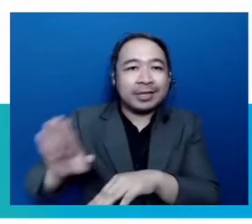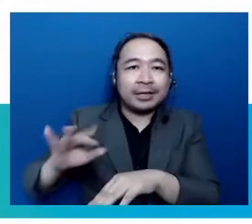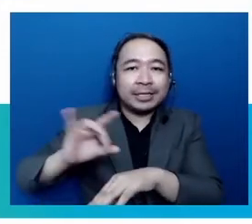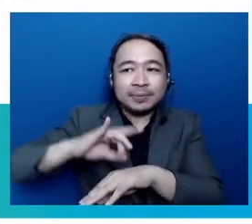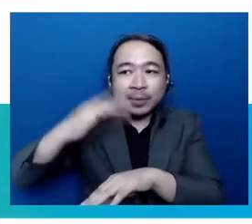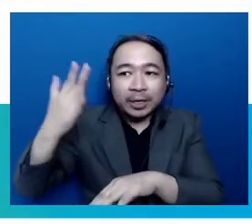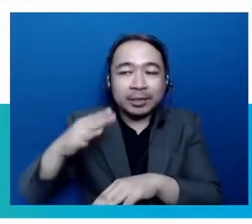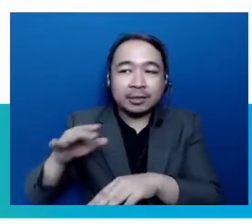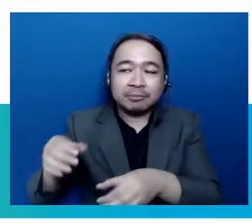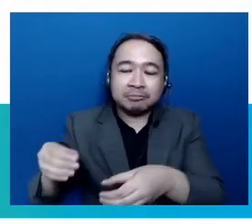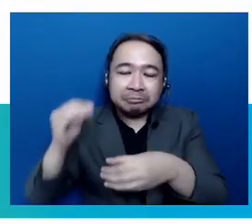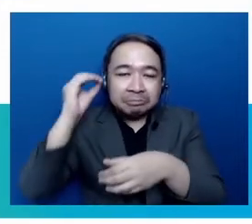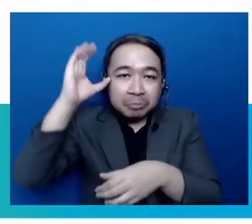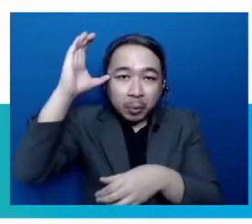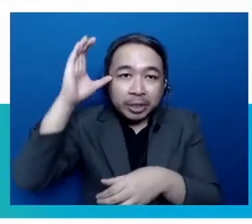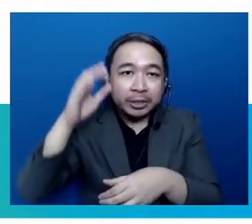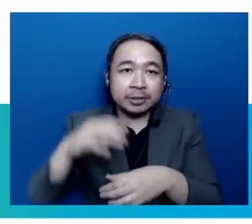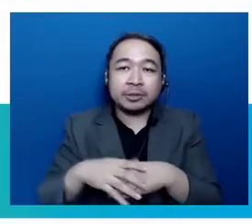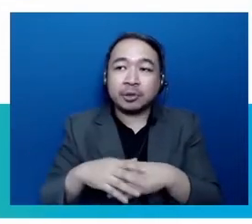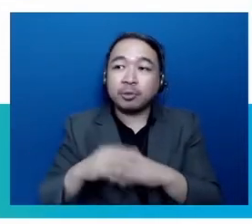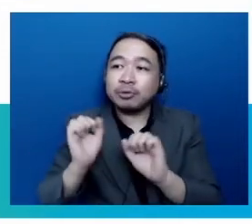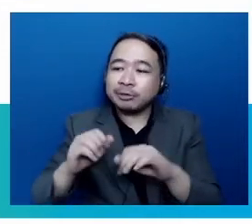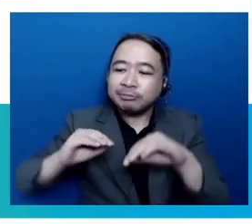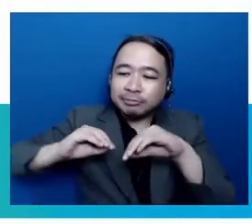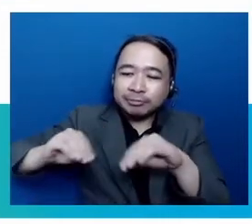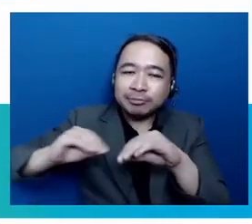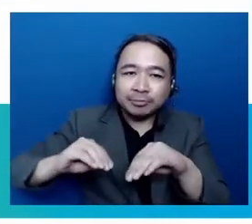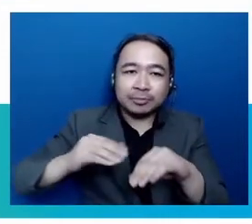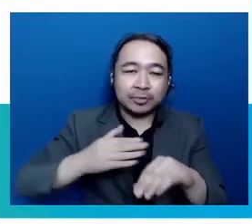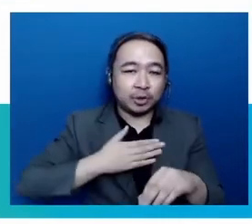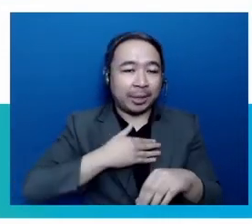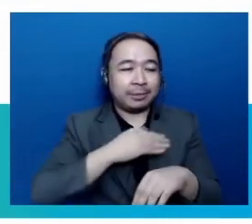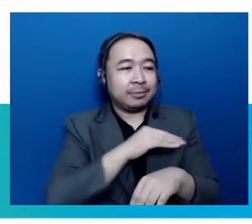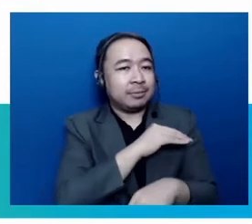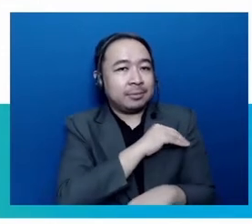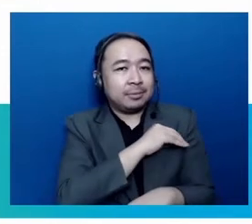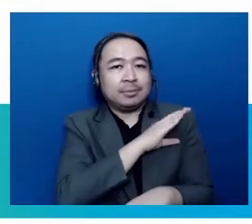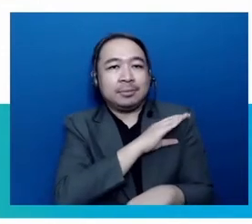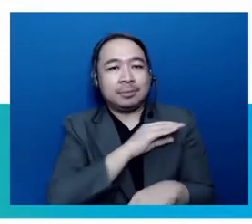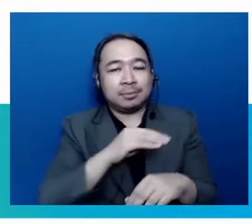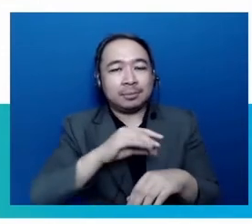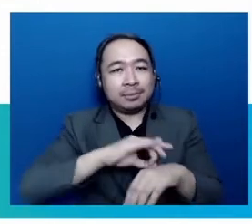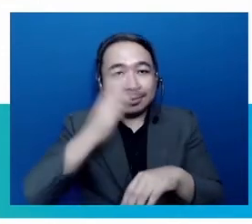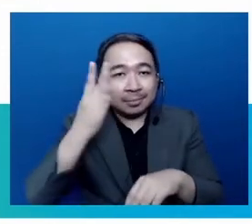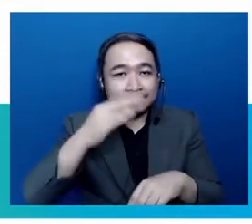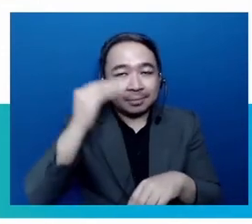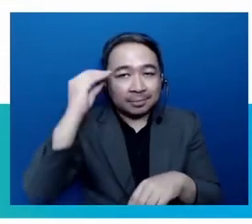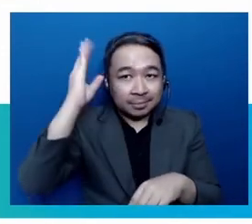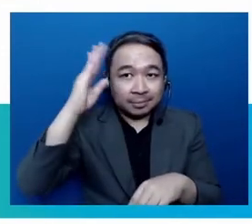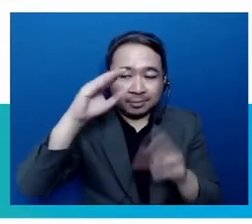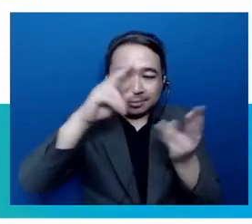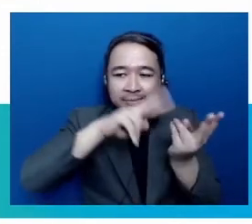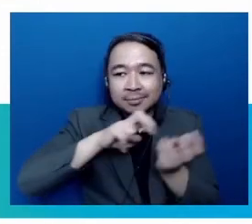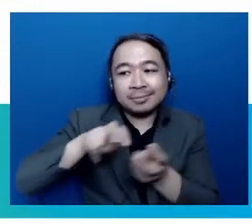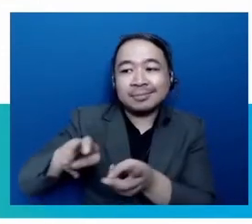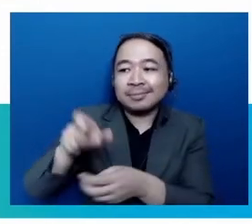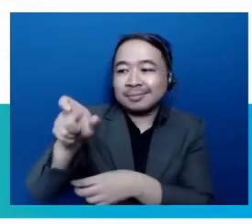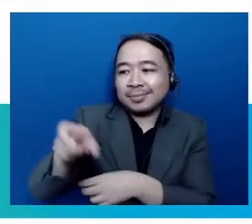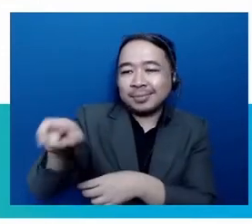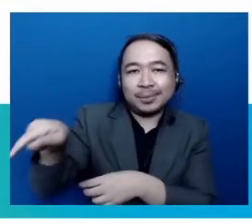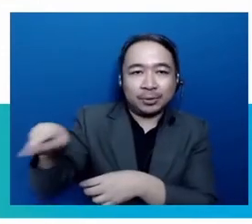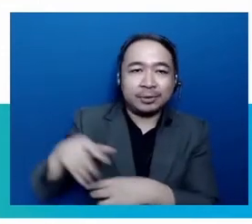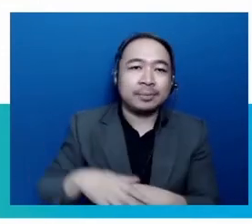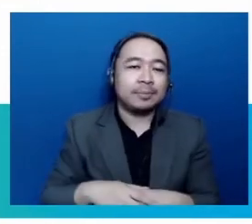knowledge through knowledge and expertise transfers. One thing we've heard today that came up a couple of times is a